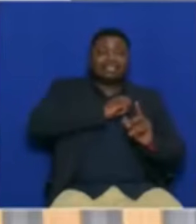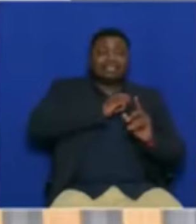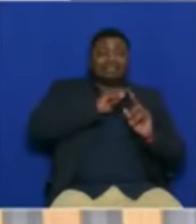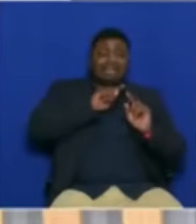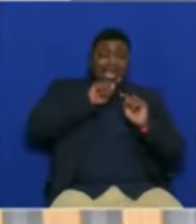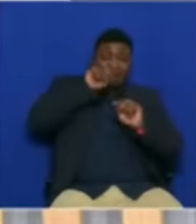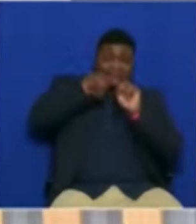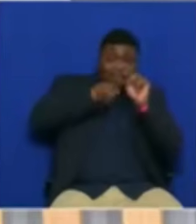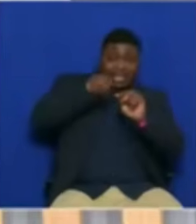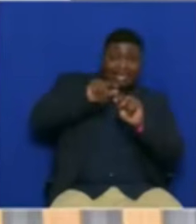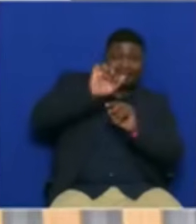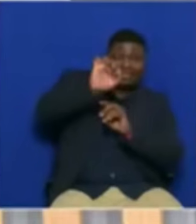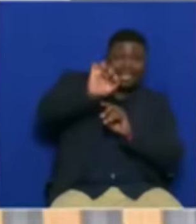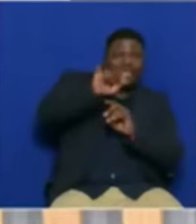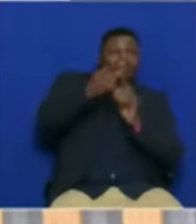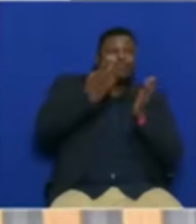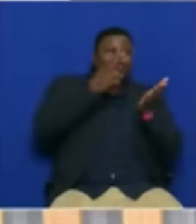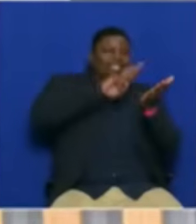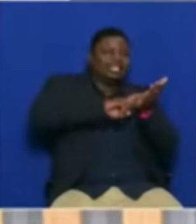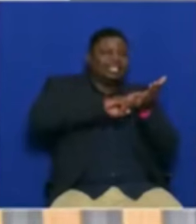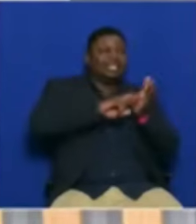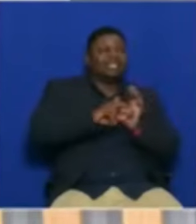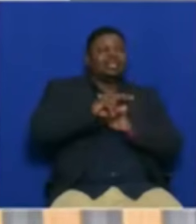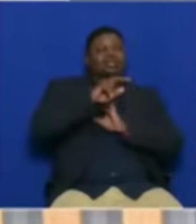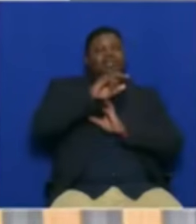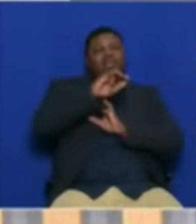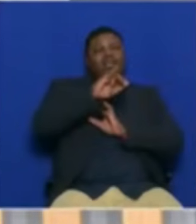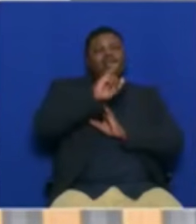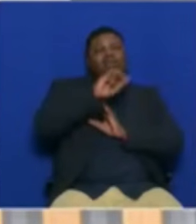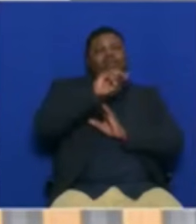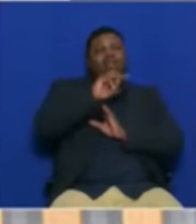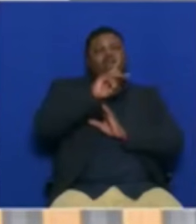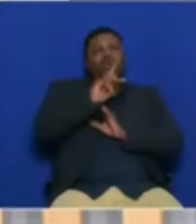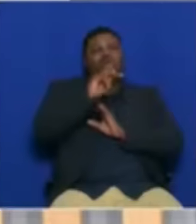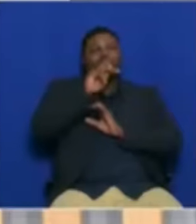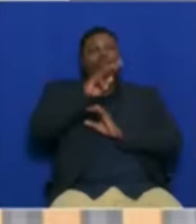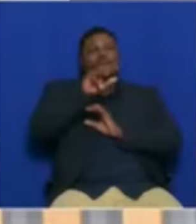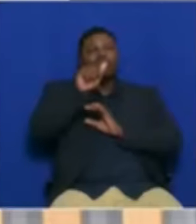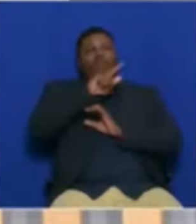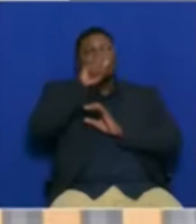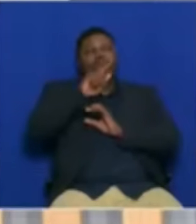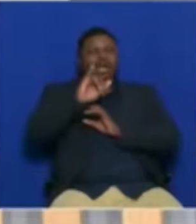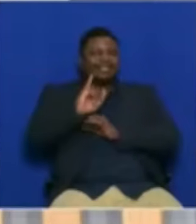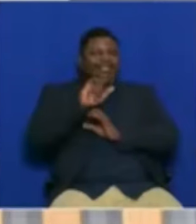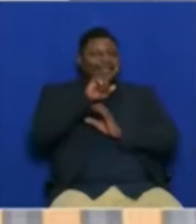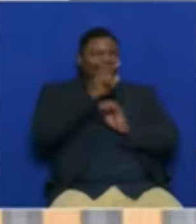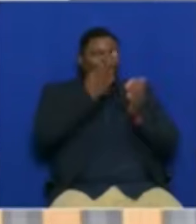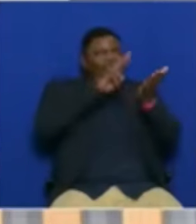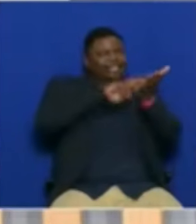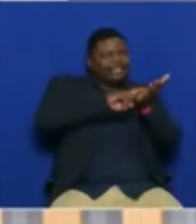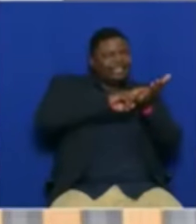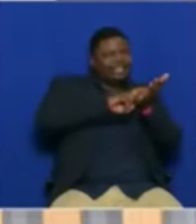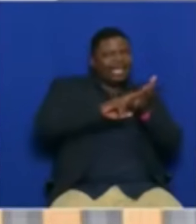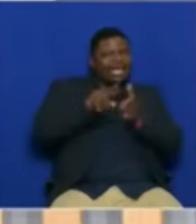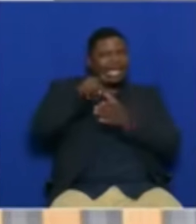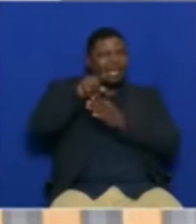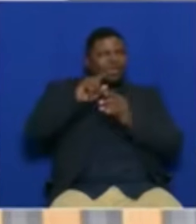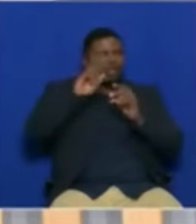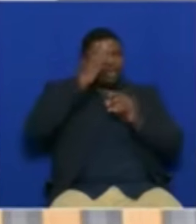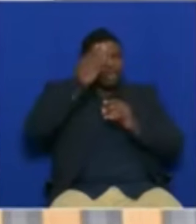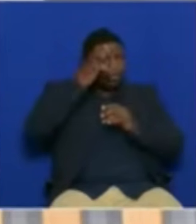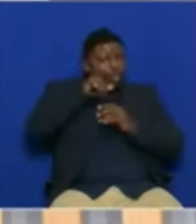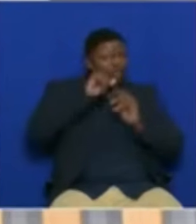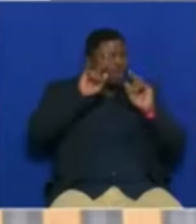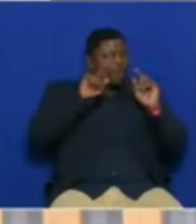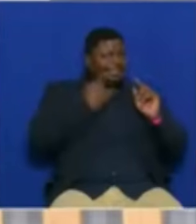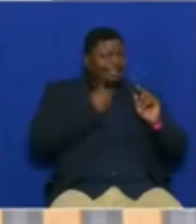Inkwazi platform, and yet vetting platform. Yes. Yeah, you don't